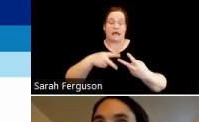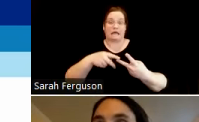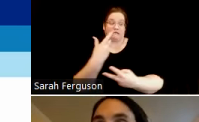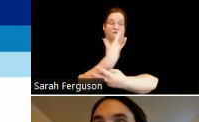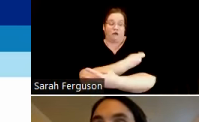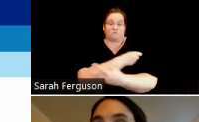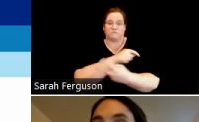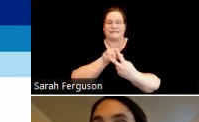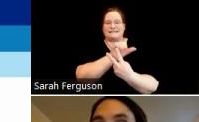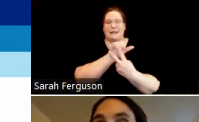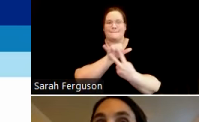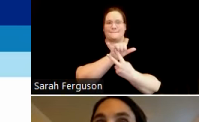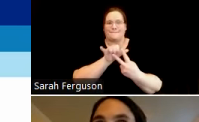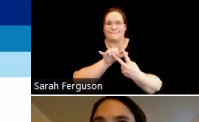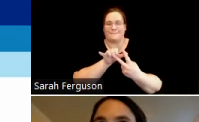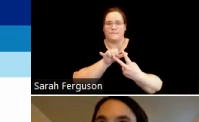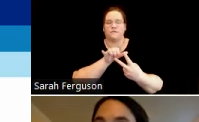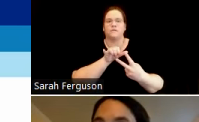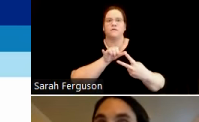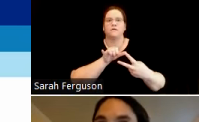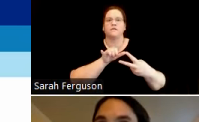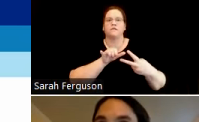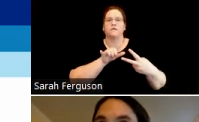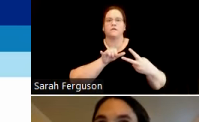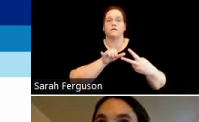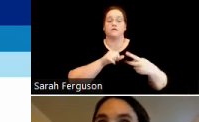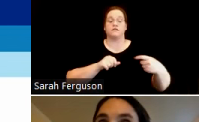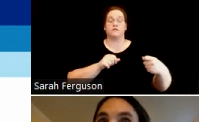at that point, it tells your body to make